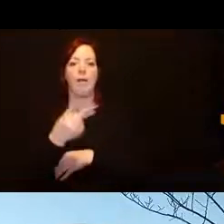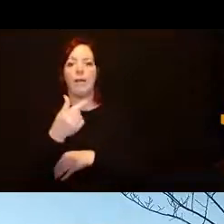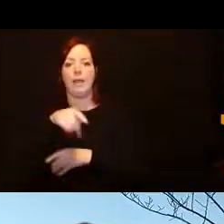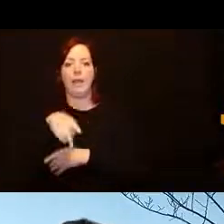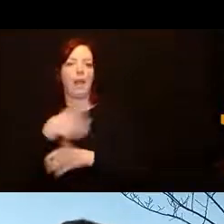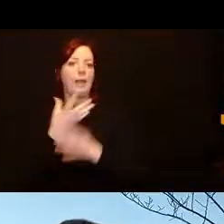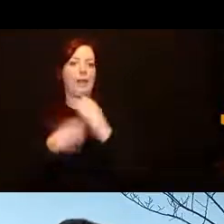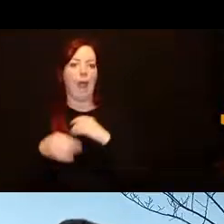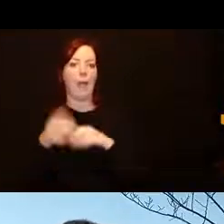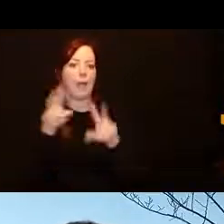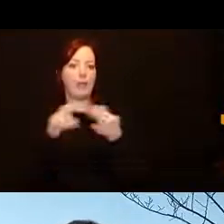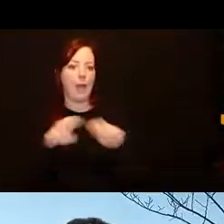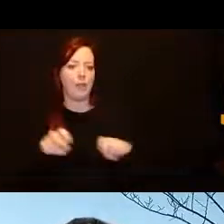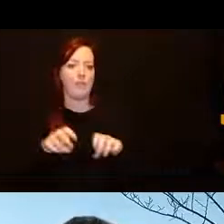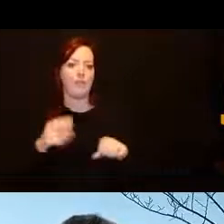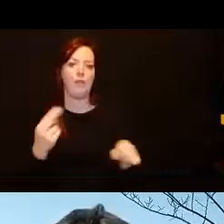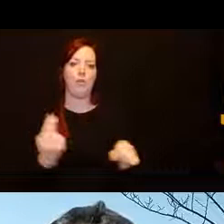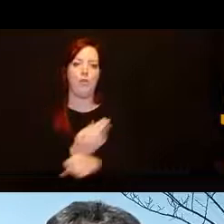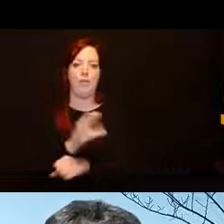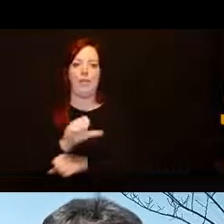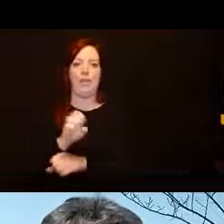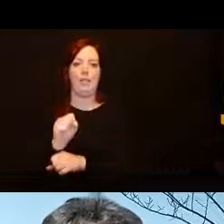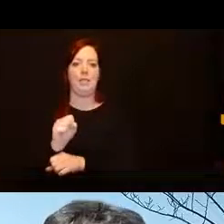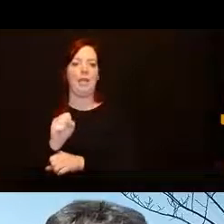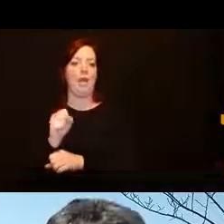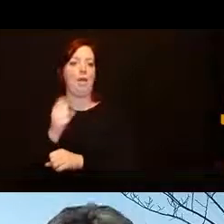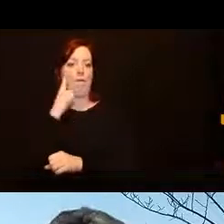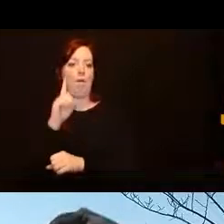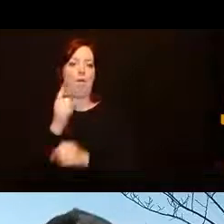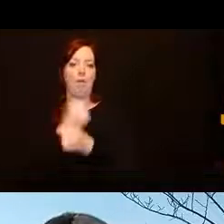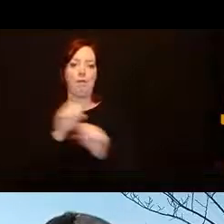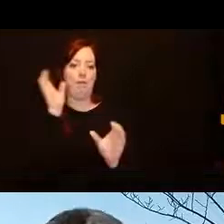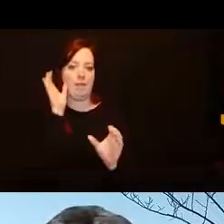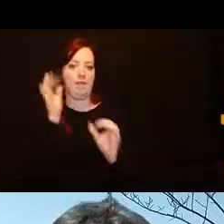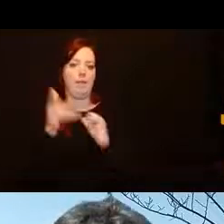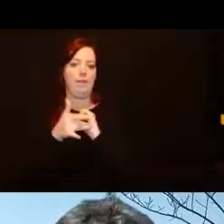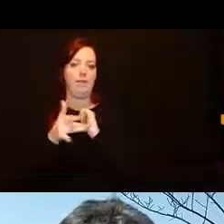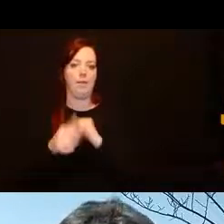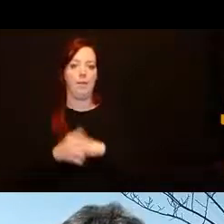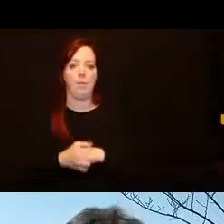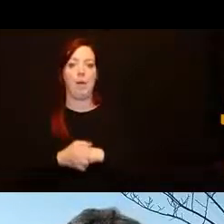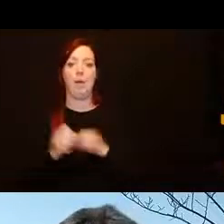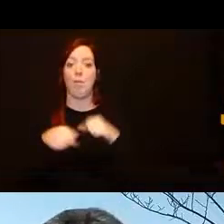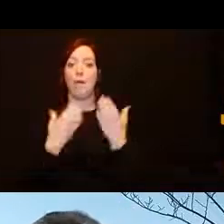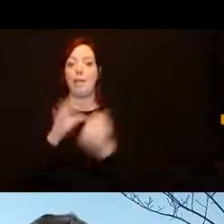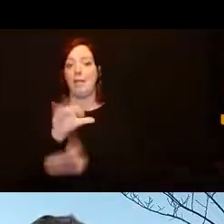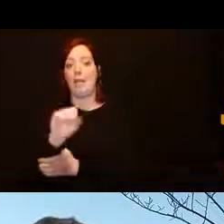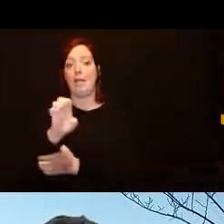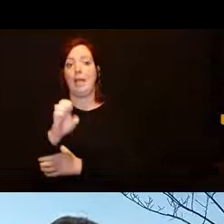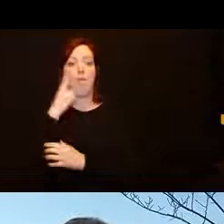cases for new devices, such as wireless headsets streaming from smartwatch, or media